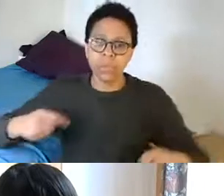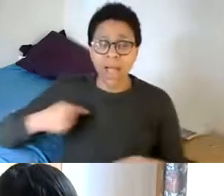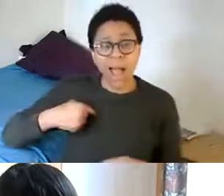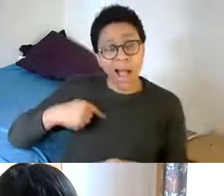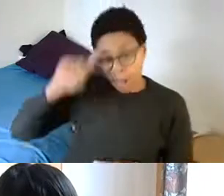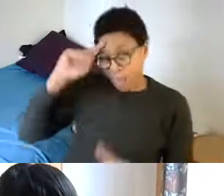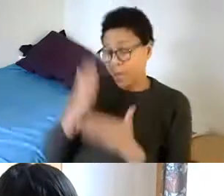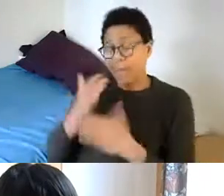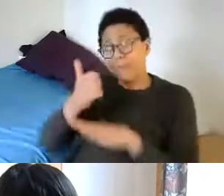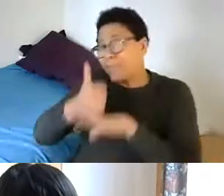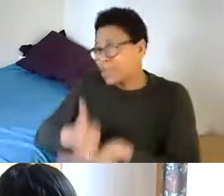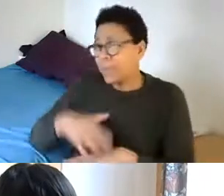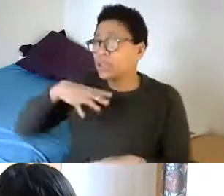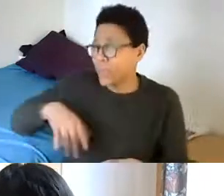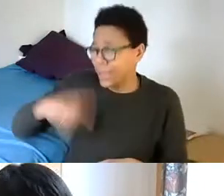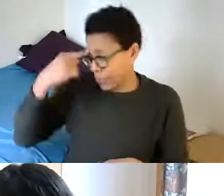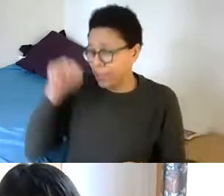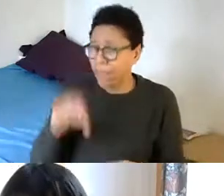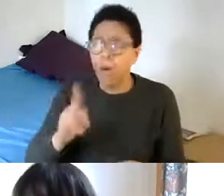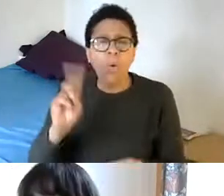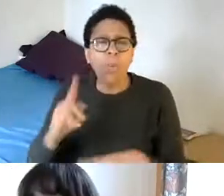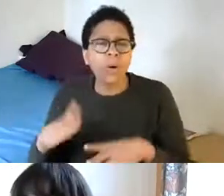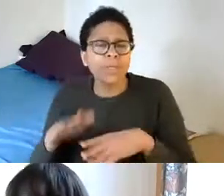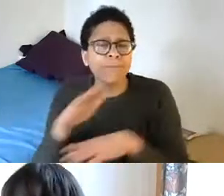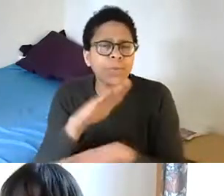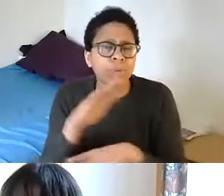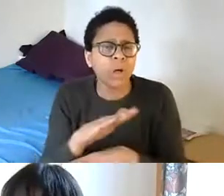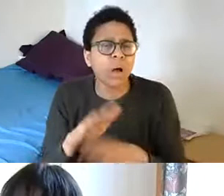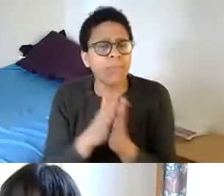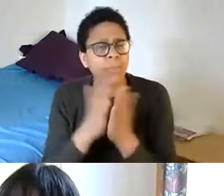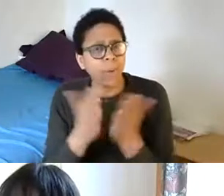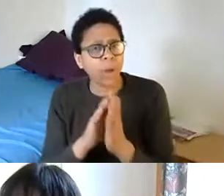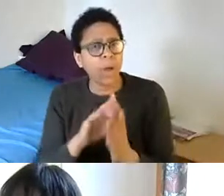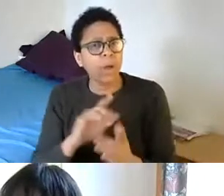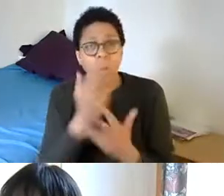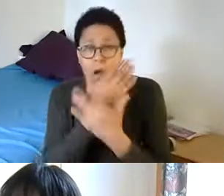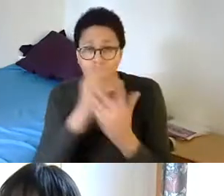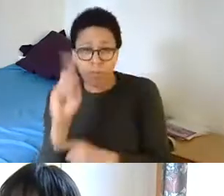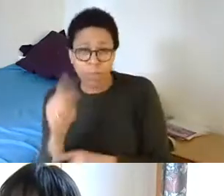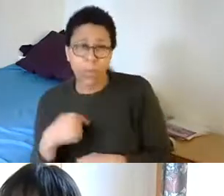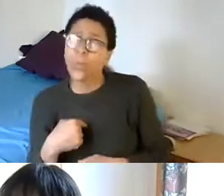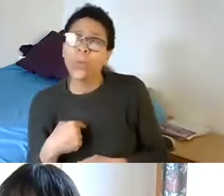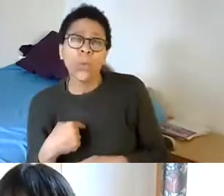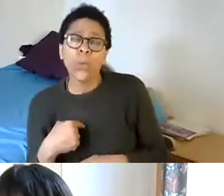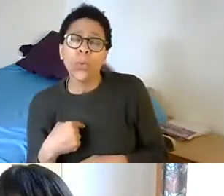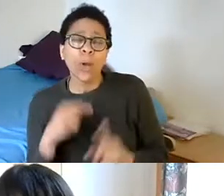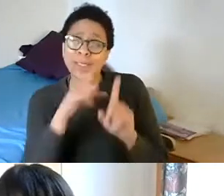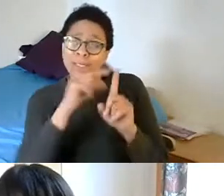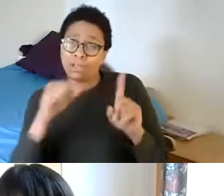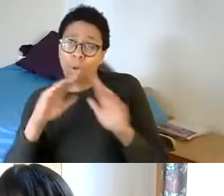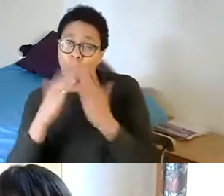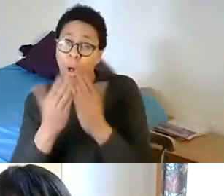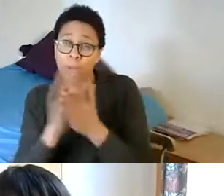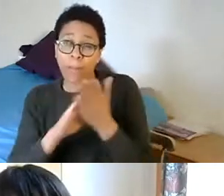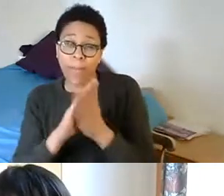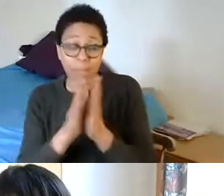of the book? And people were saying, oh, it's going to go because the digital technology is just going to go rife. And I was like, yeah, but look at it even at the moment.